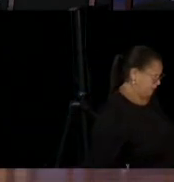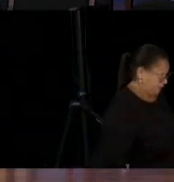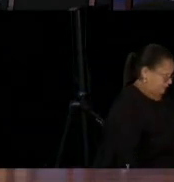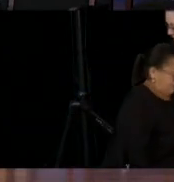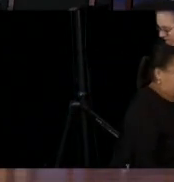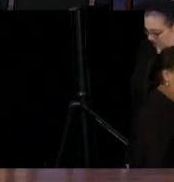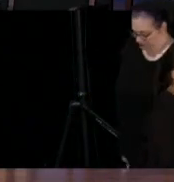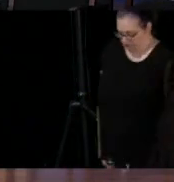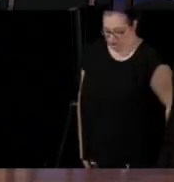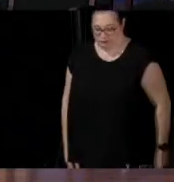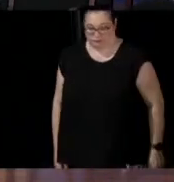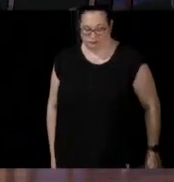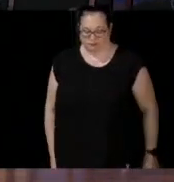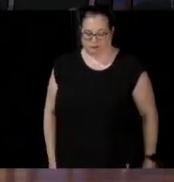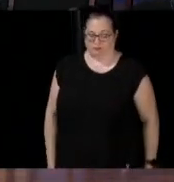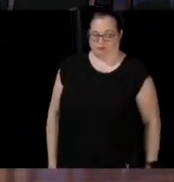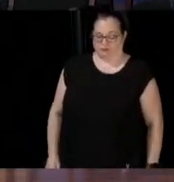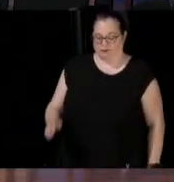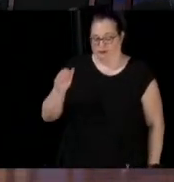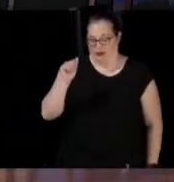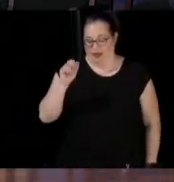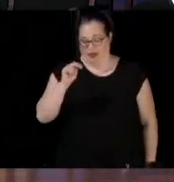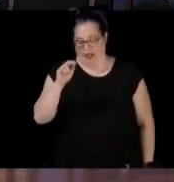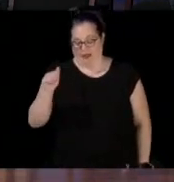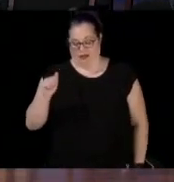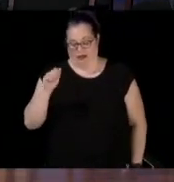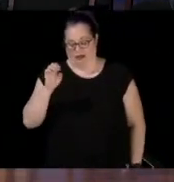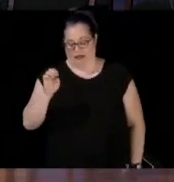Anna Elizabeth Rossell.